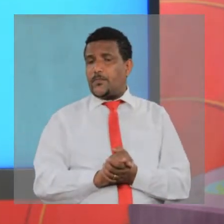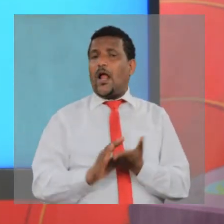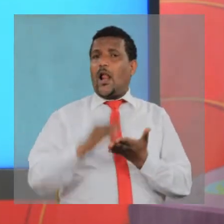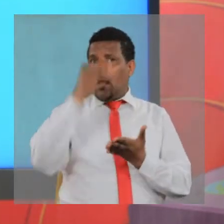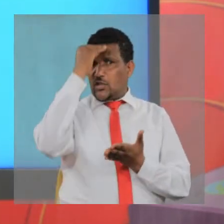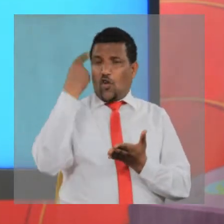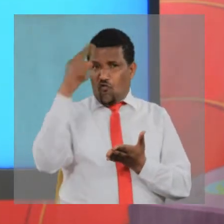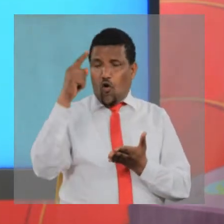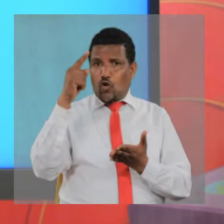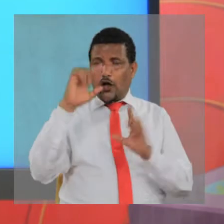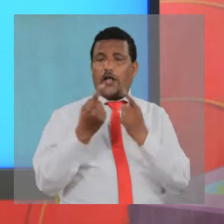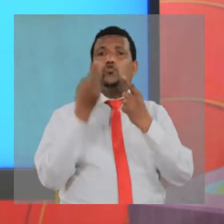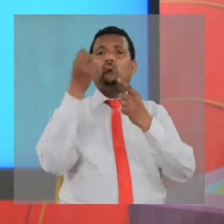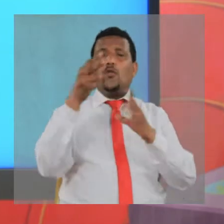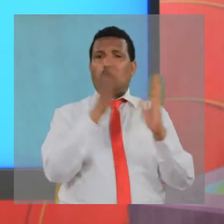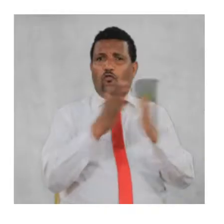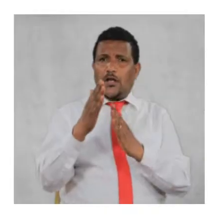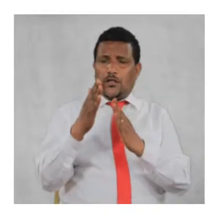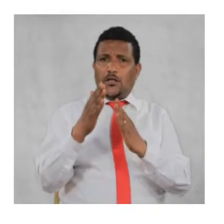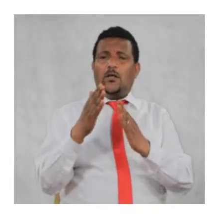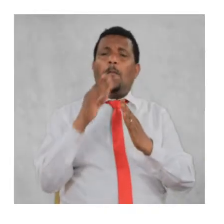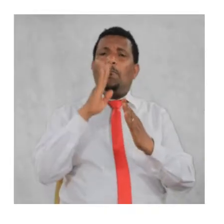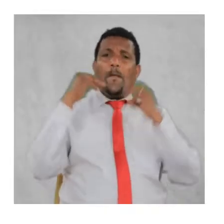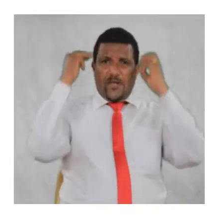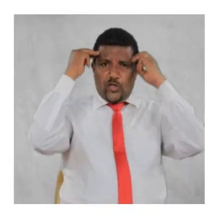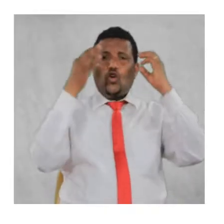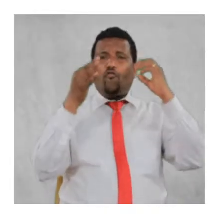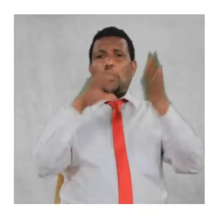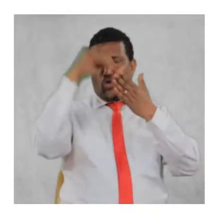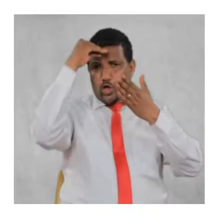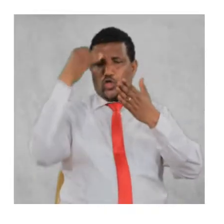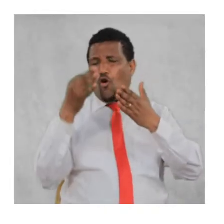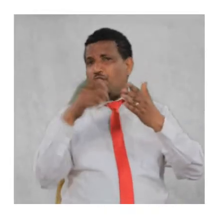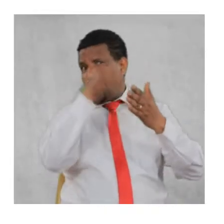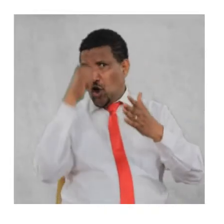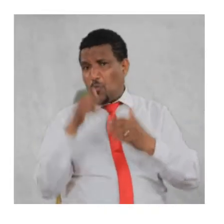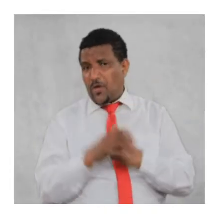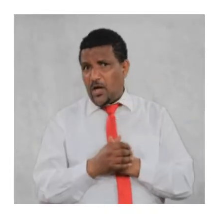lesson for grade 12 provided by the Ministry of Education of Ethiopia.